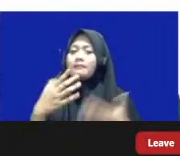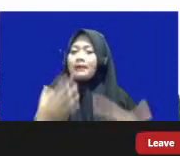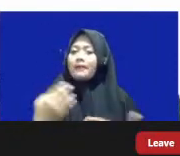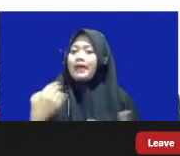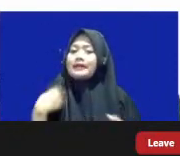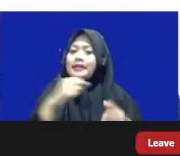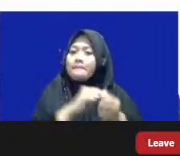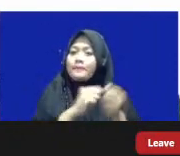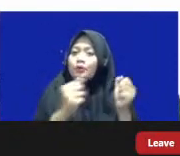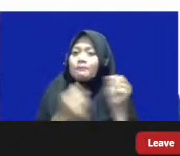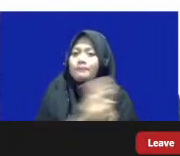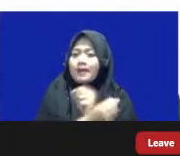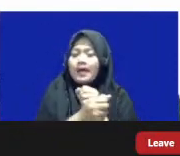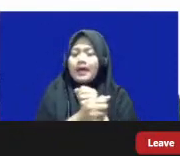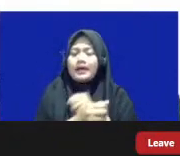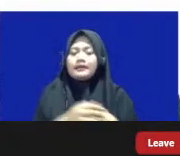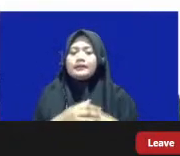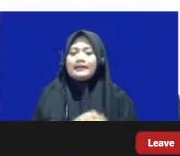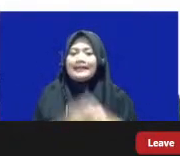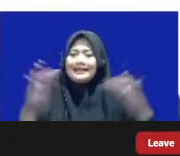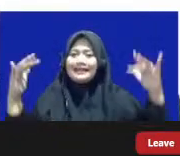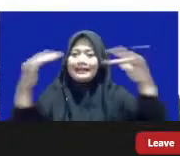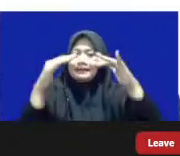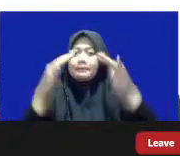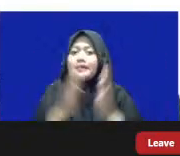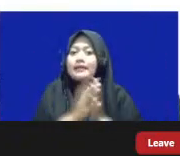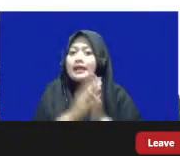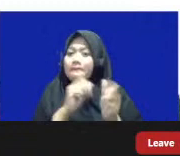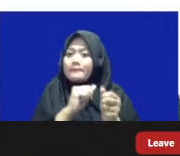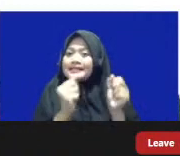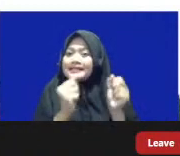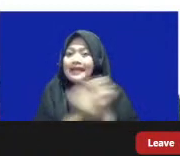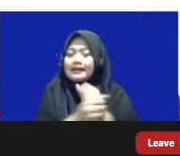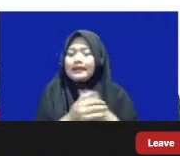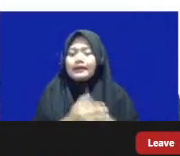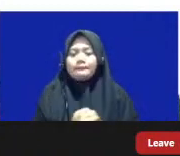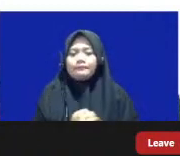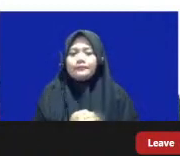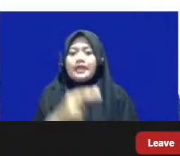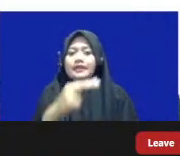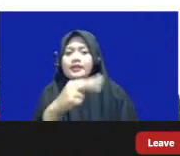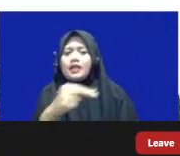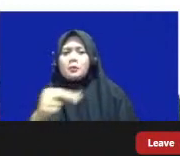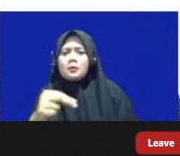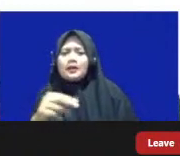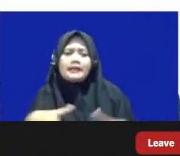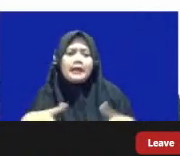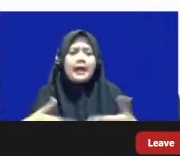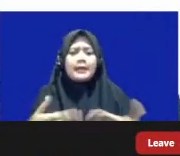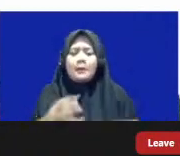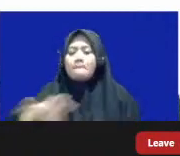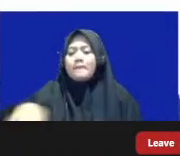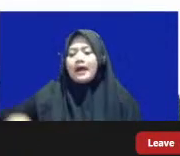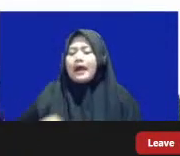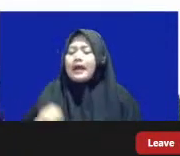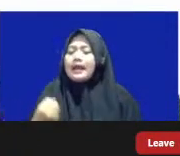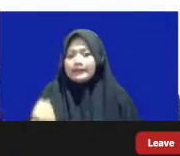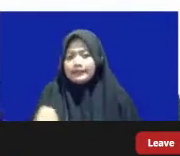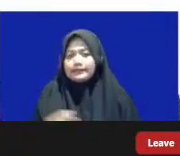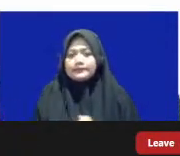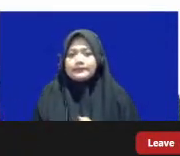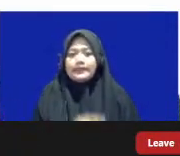Both Indonesia and Bangladesh share similarities, not only in the large size of their